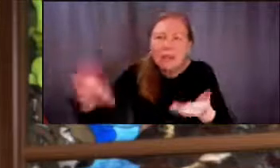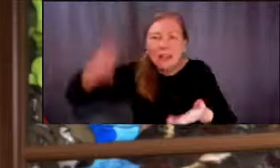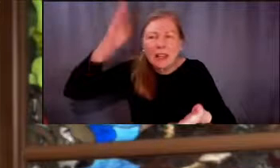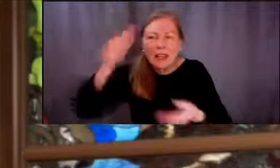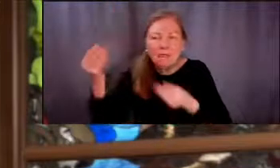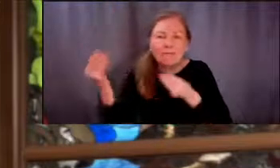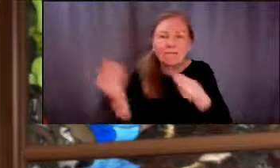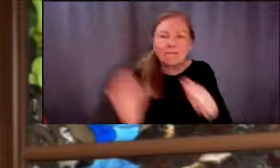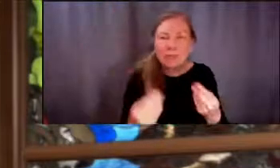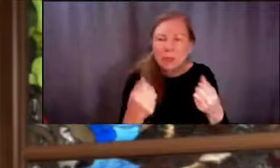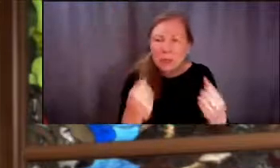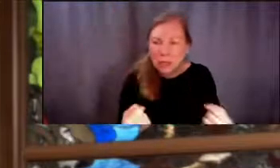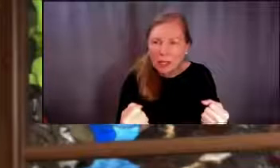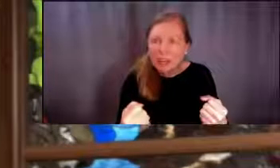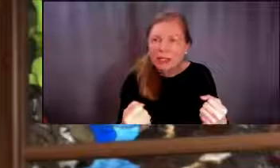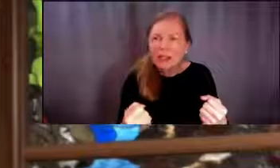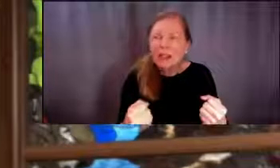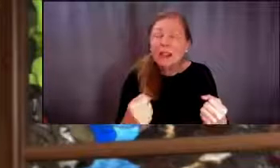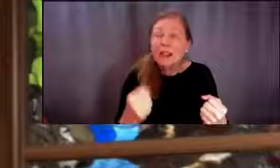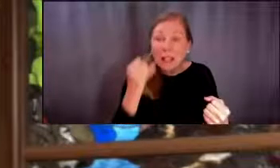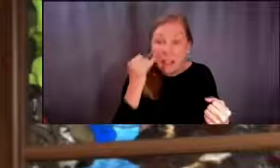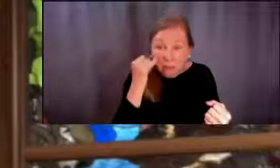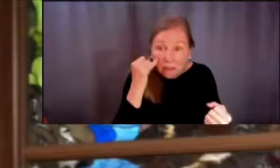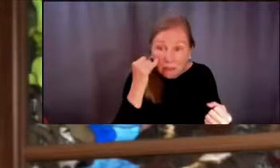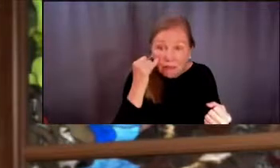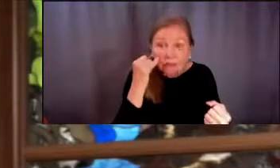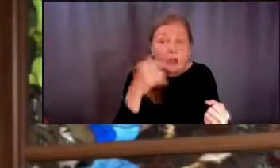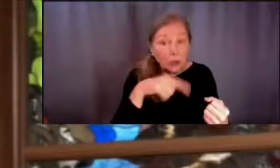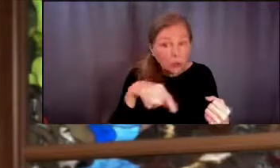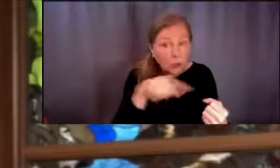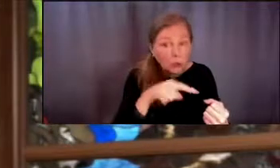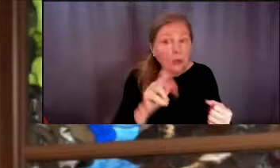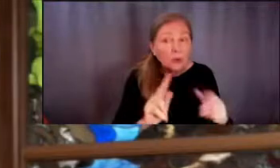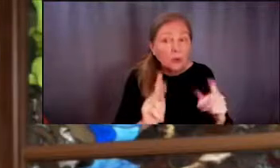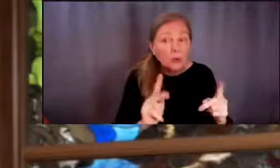those who wait for God.